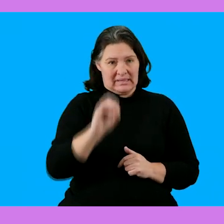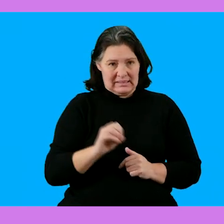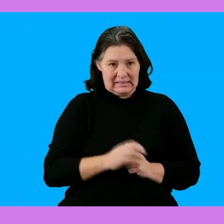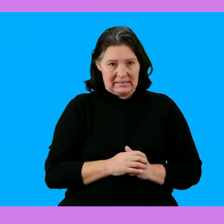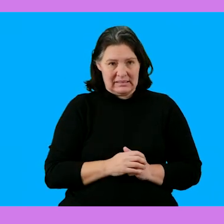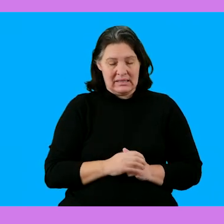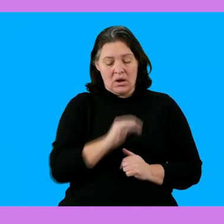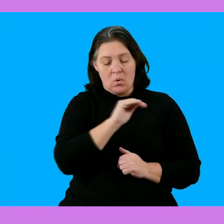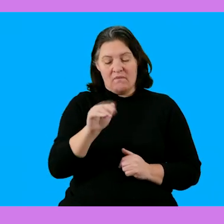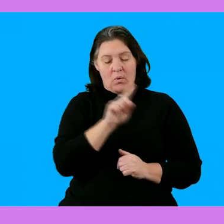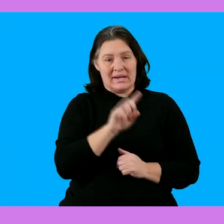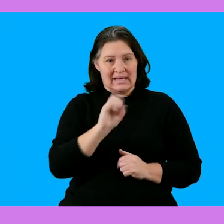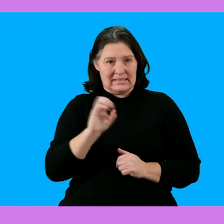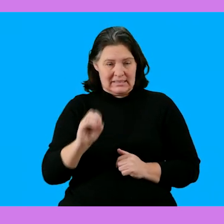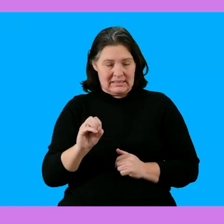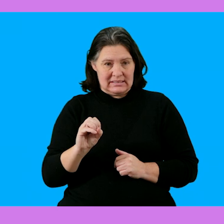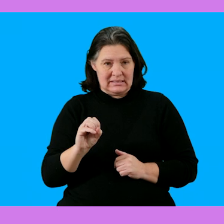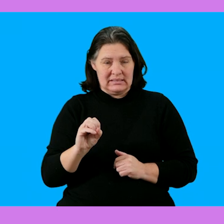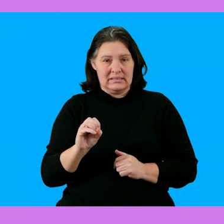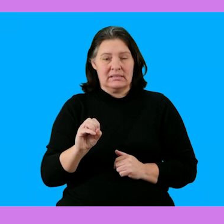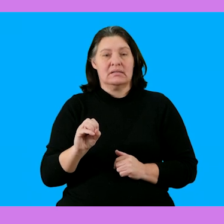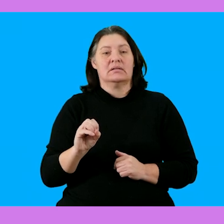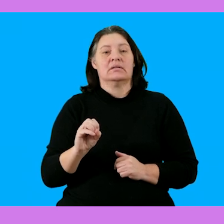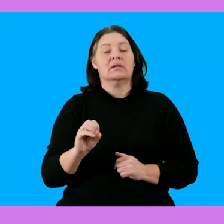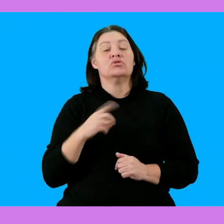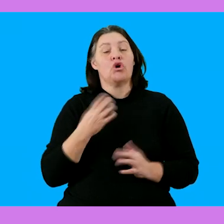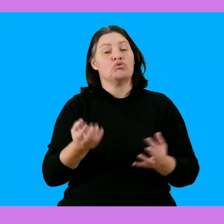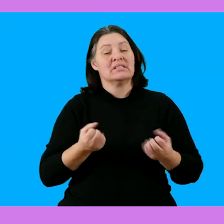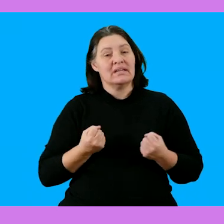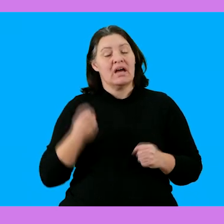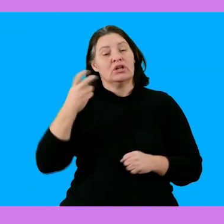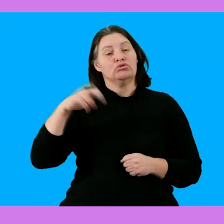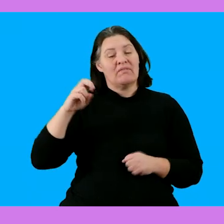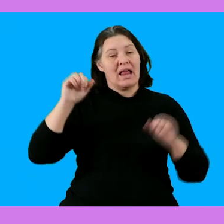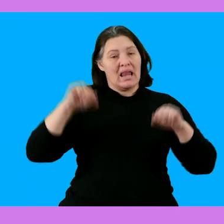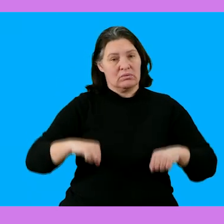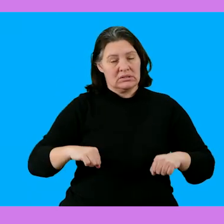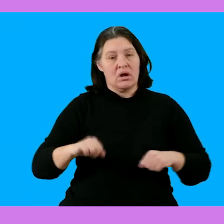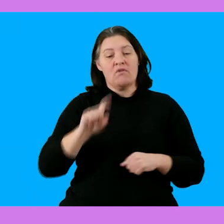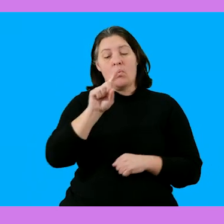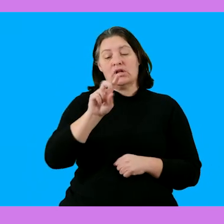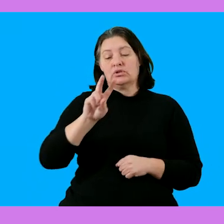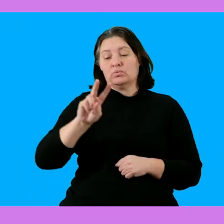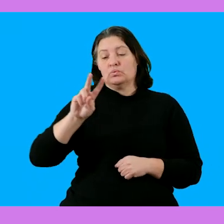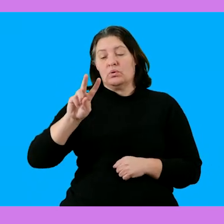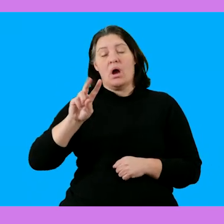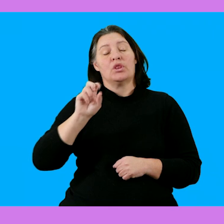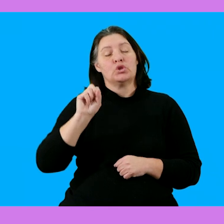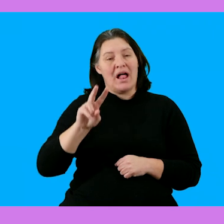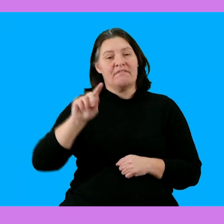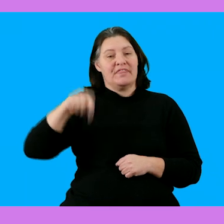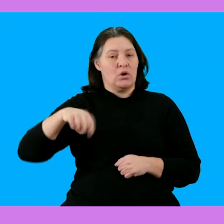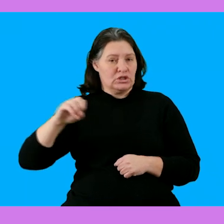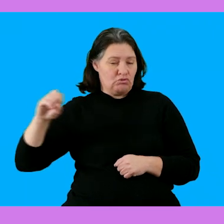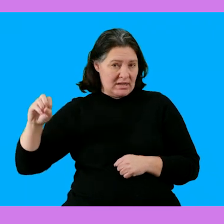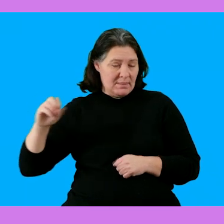20%, so I'll write it as 20 over 100, of, remember, she receives a travel allowance of 12,000 Rand per month.